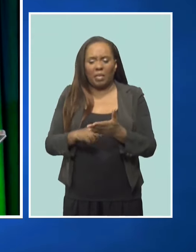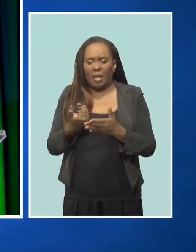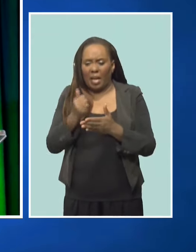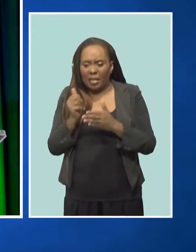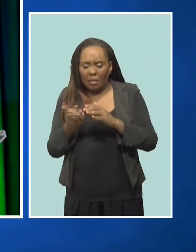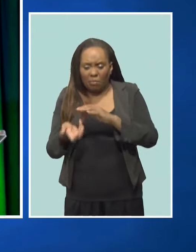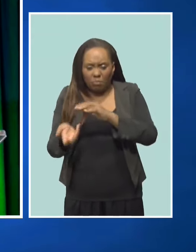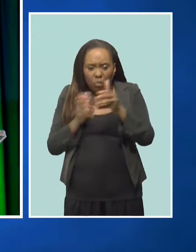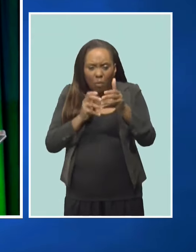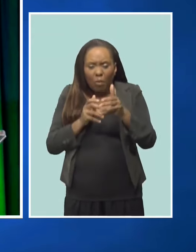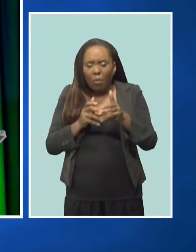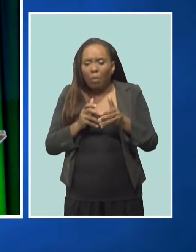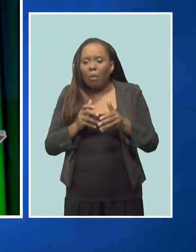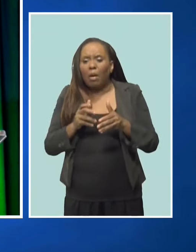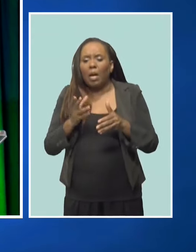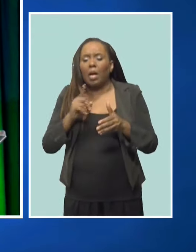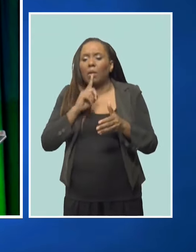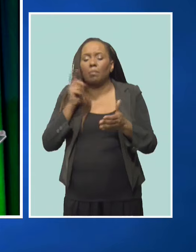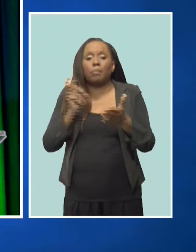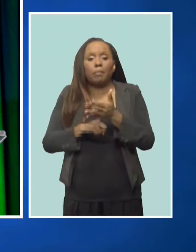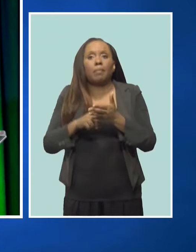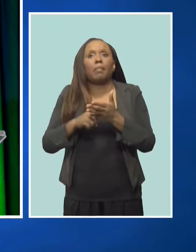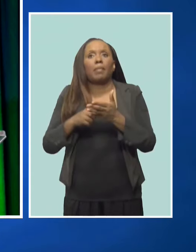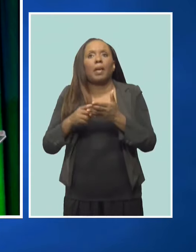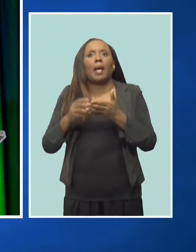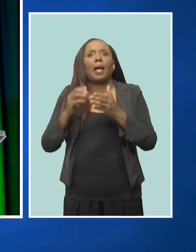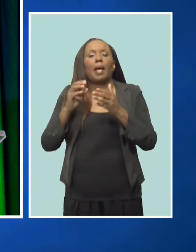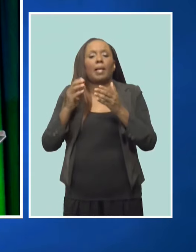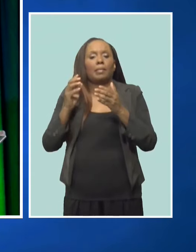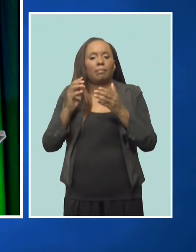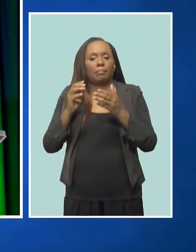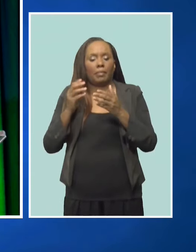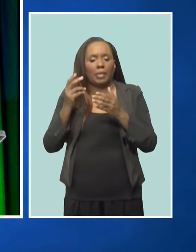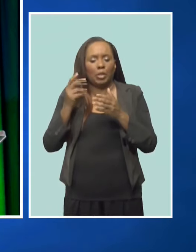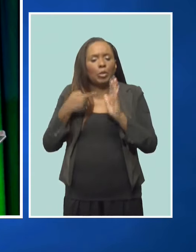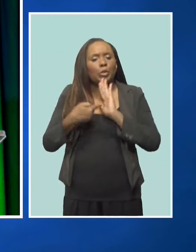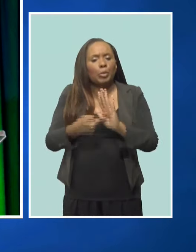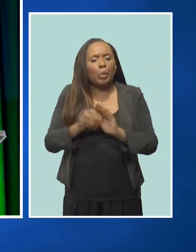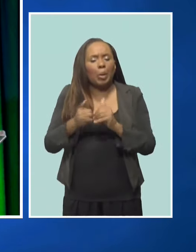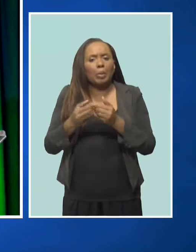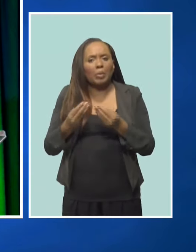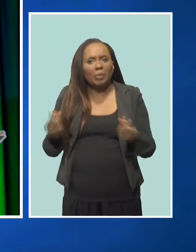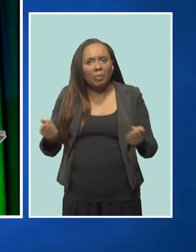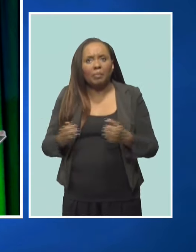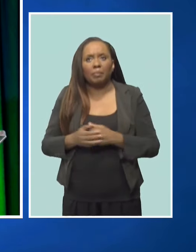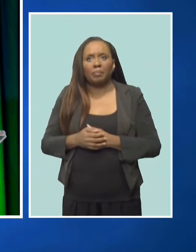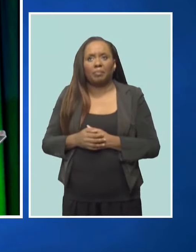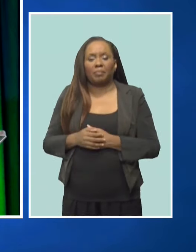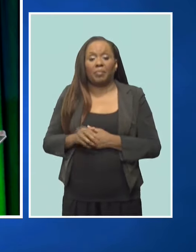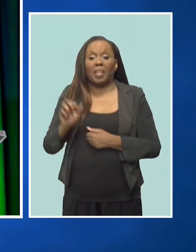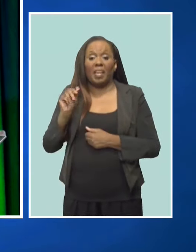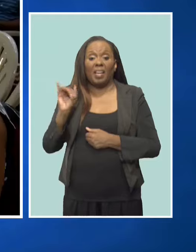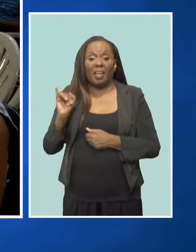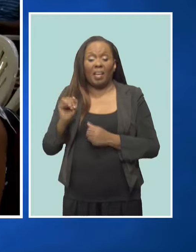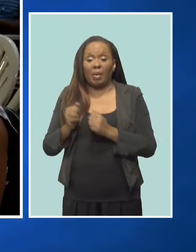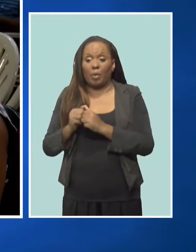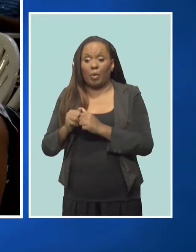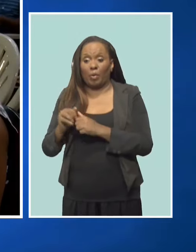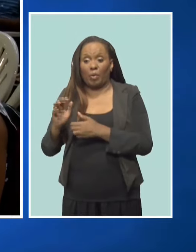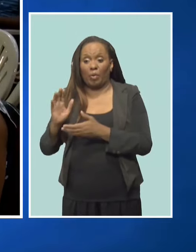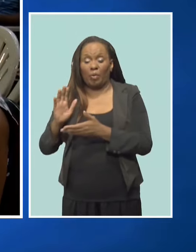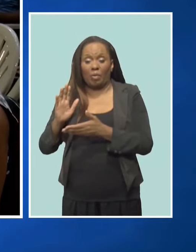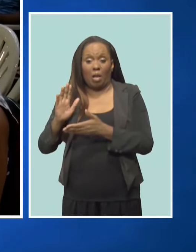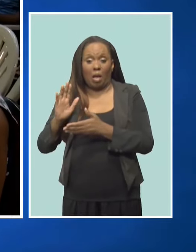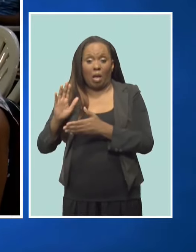Glenda Gay and Terry Scantlebury looked at how regenerative AI fits both the classroom and the workspace. Dr. Gay